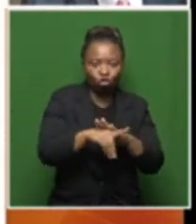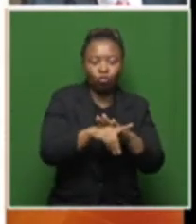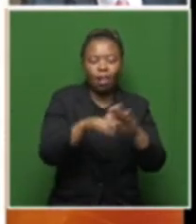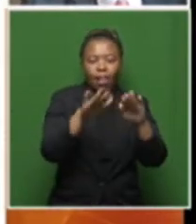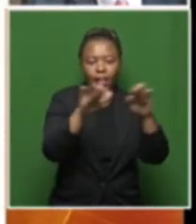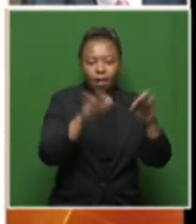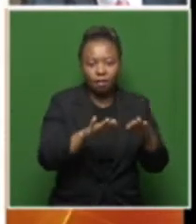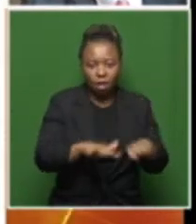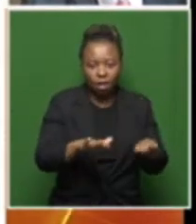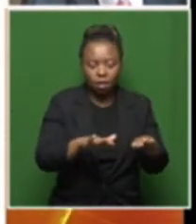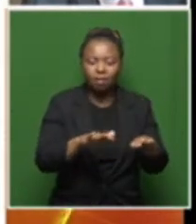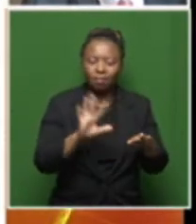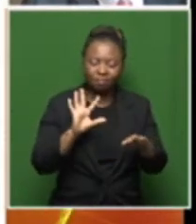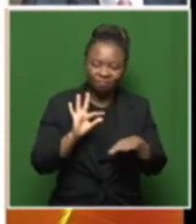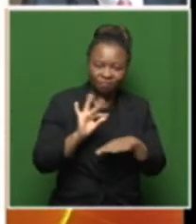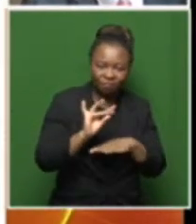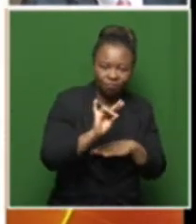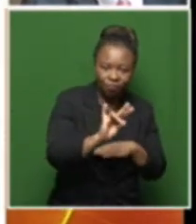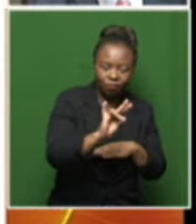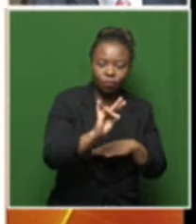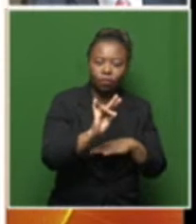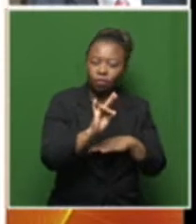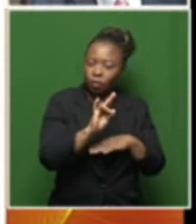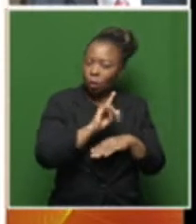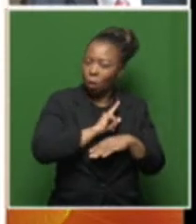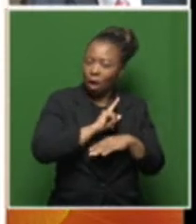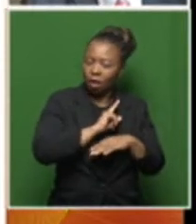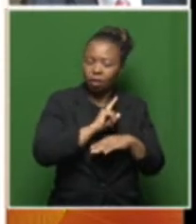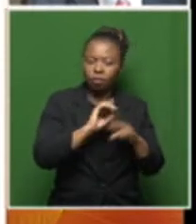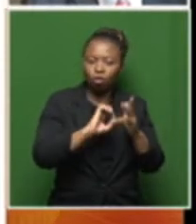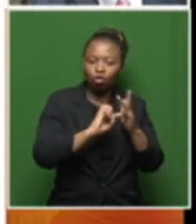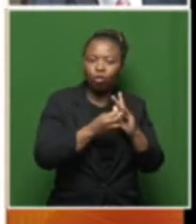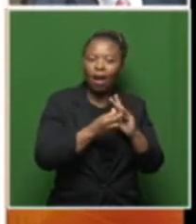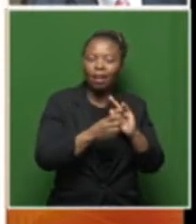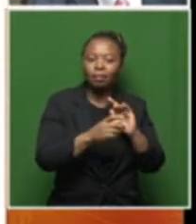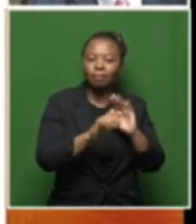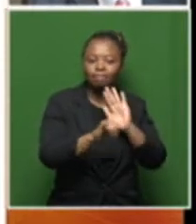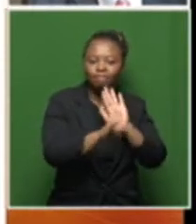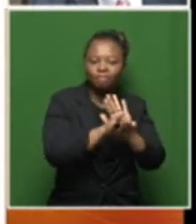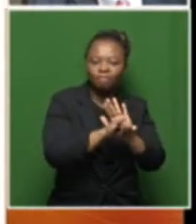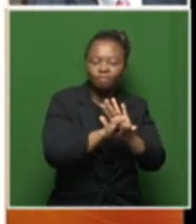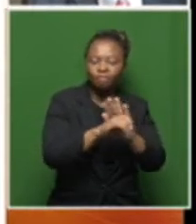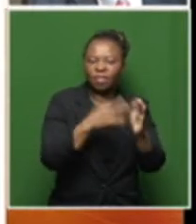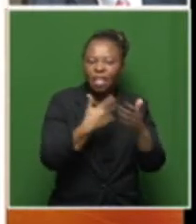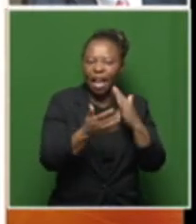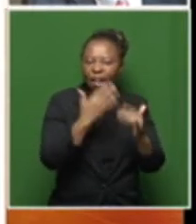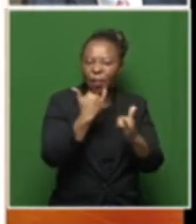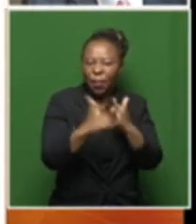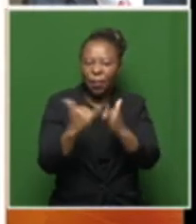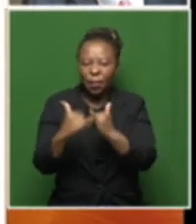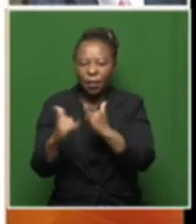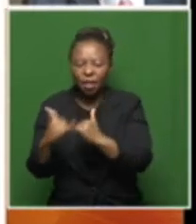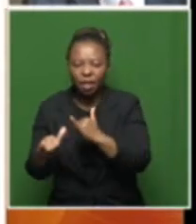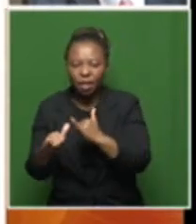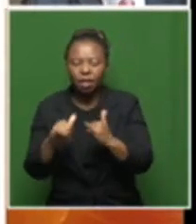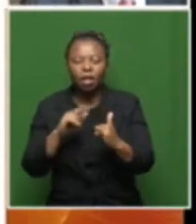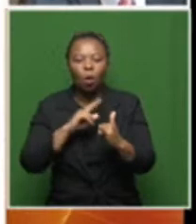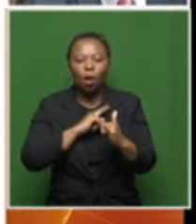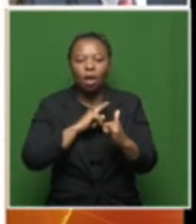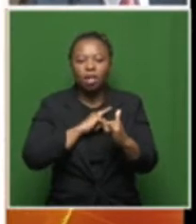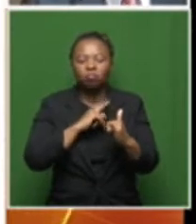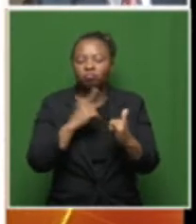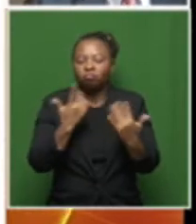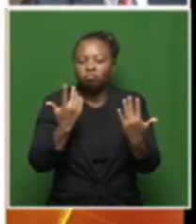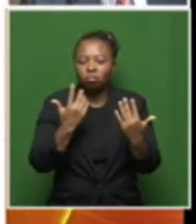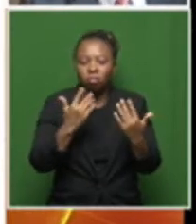a continuous basis to try and identify where there are deficiencies in terms of coverage capacity.